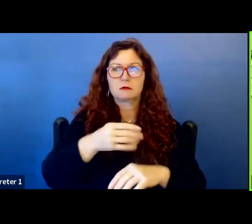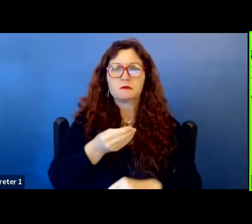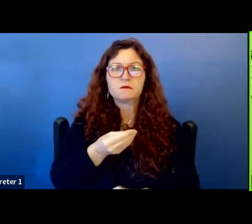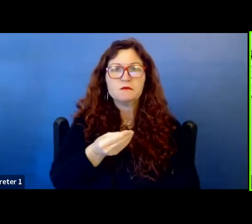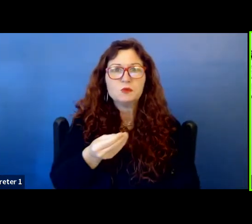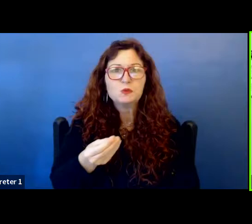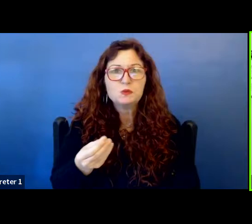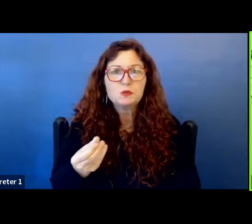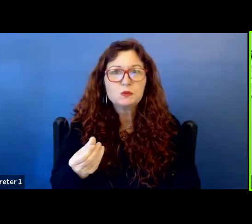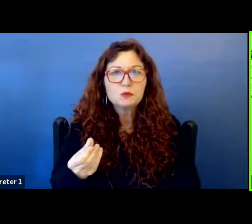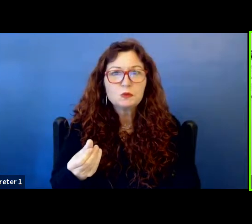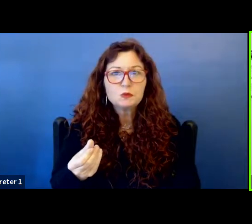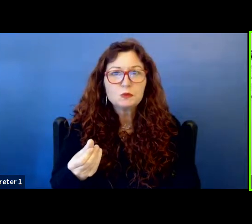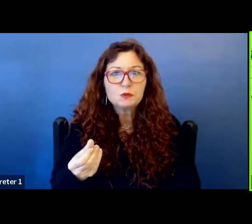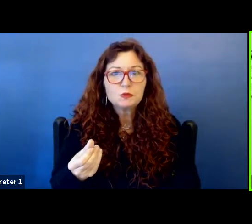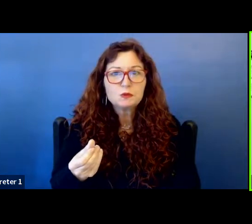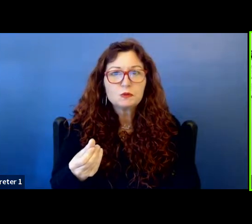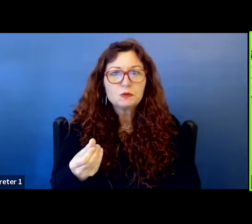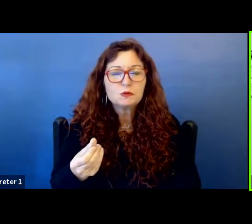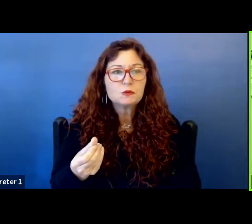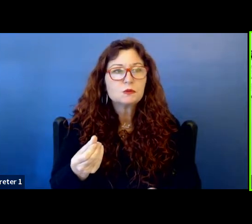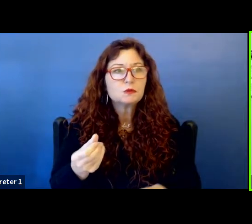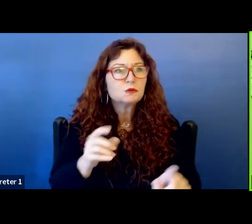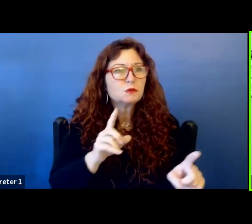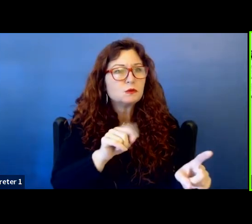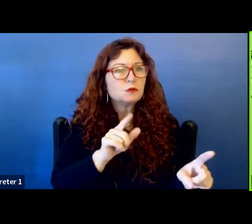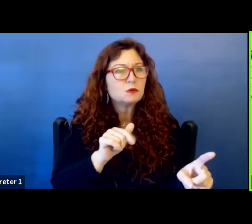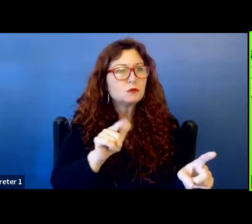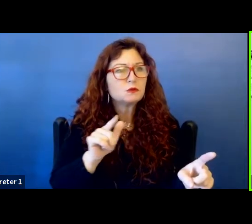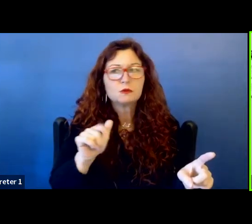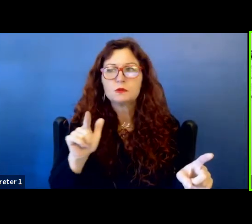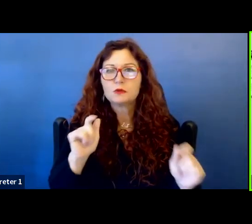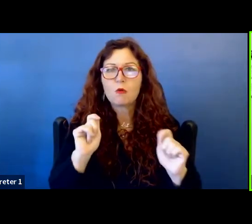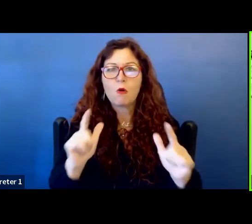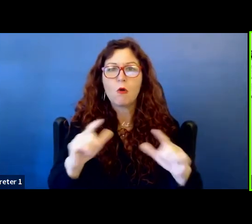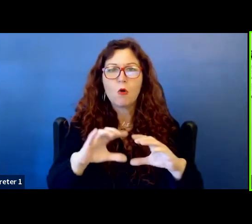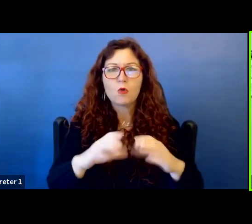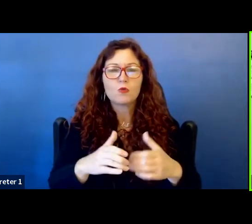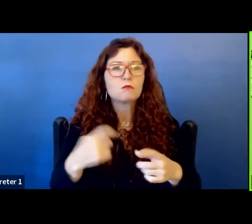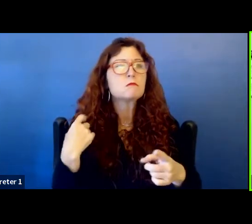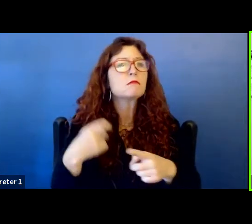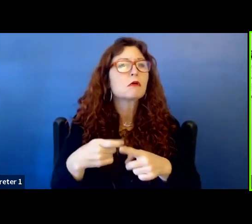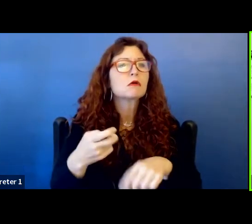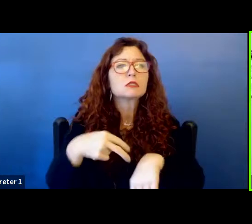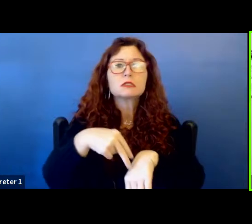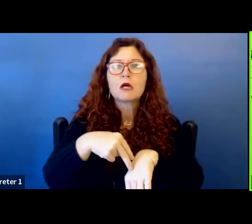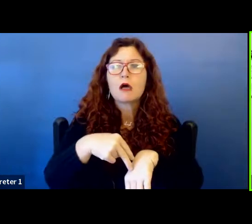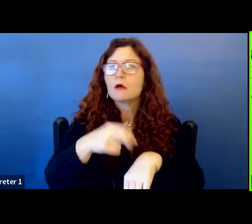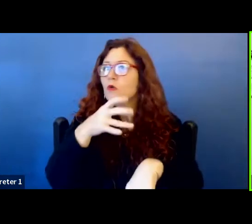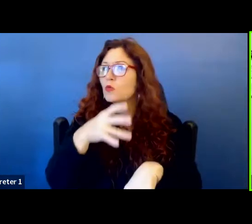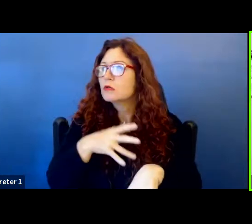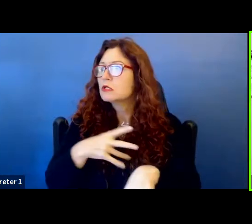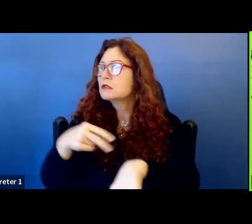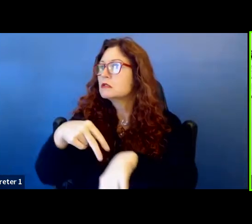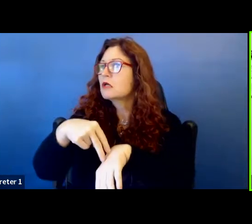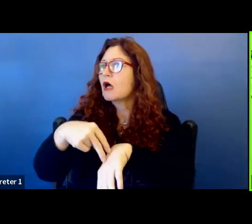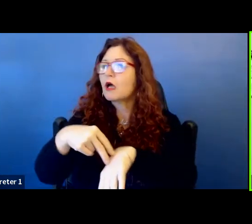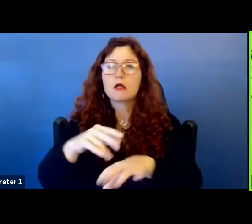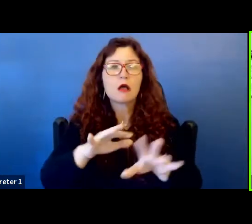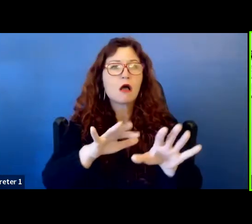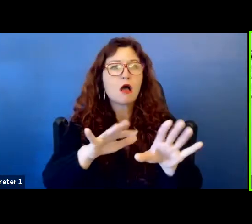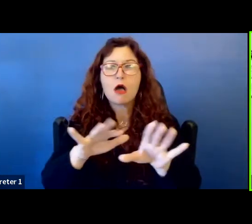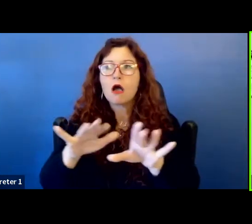he went down the line for all of our different ethnic groups that were underrepresented and underserved and he said this will change on my